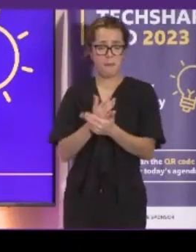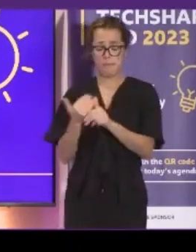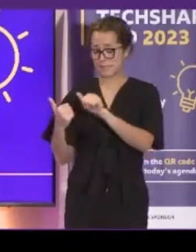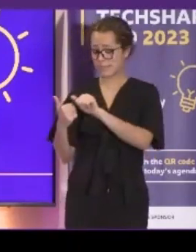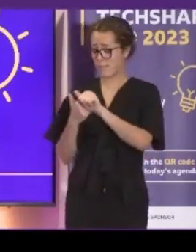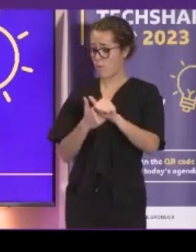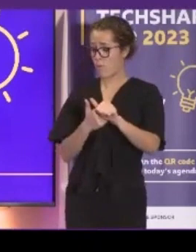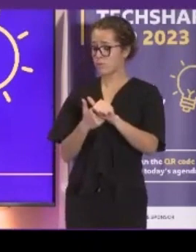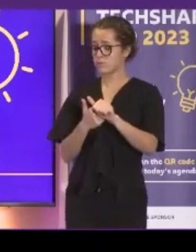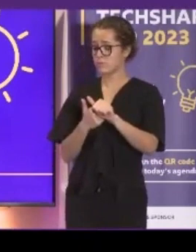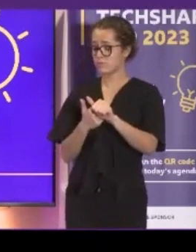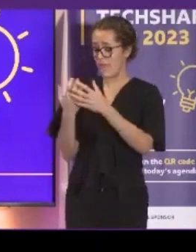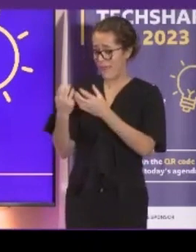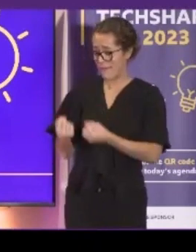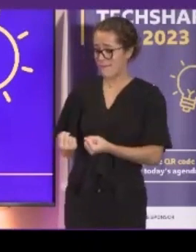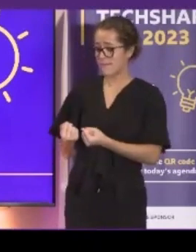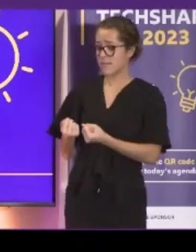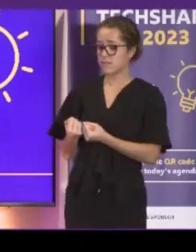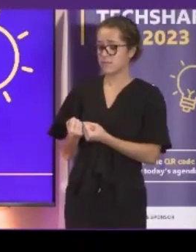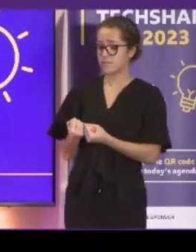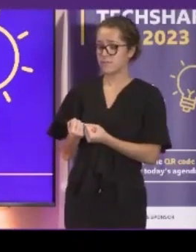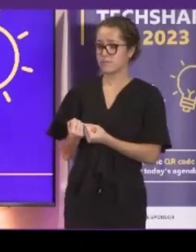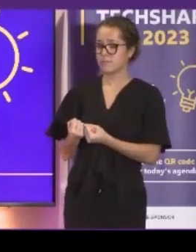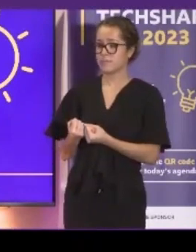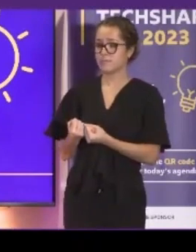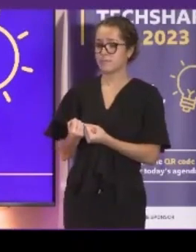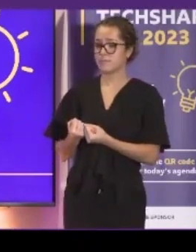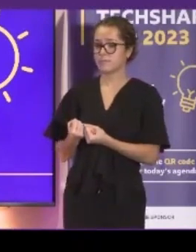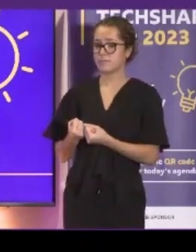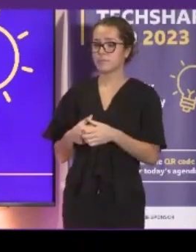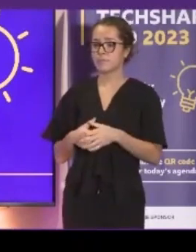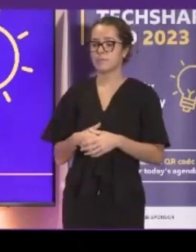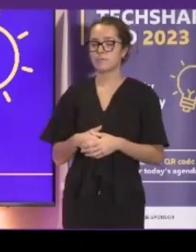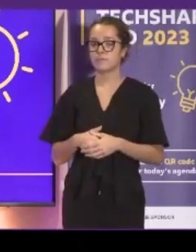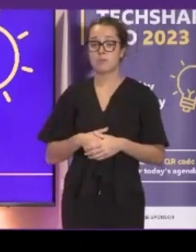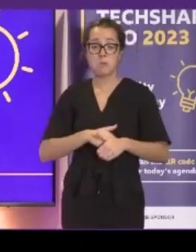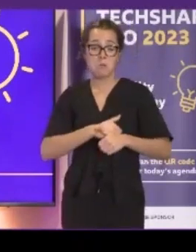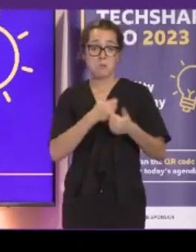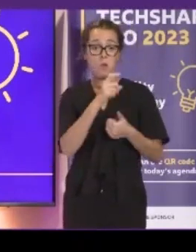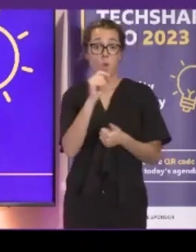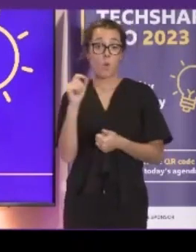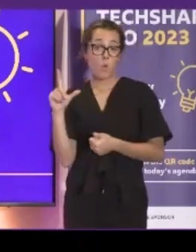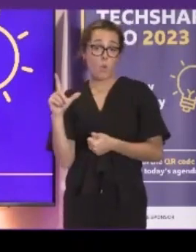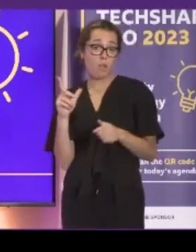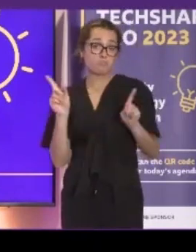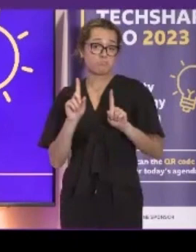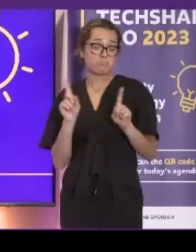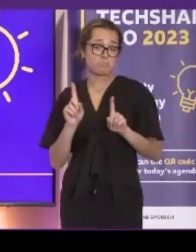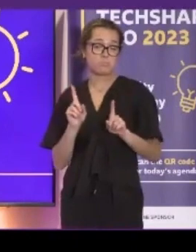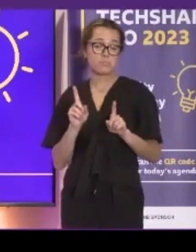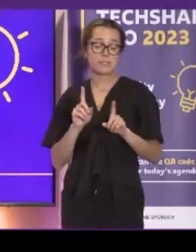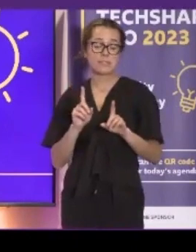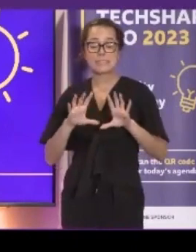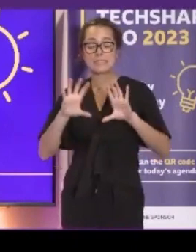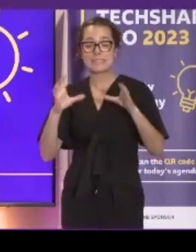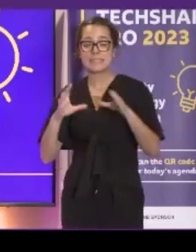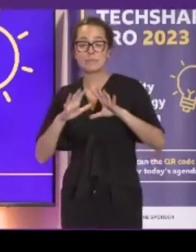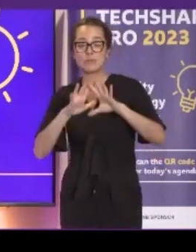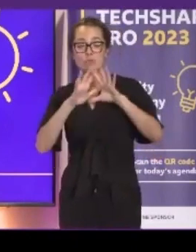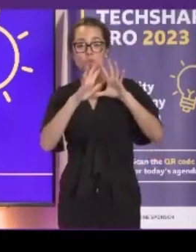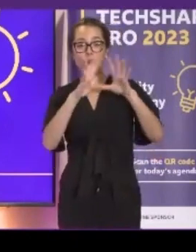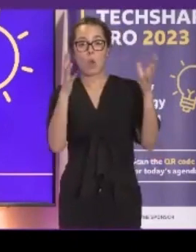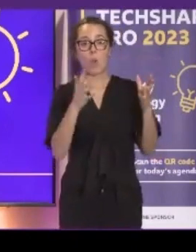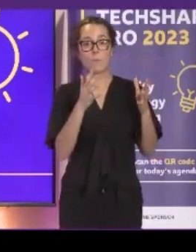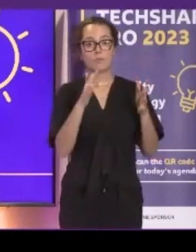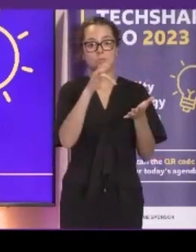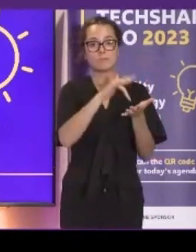there to really make sure that they've got the support they need. Some really cool stuff we did. We got the team into a global town hall. We had one